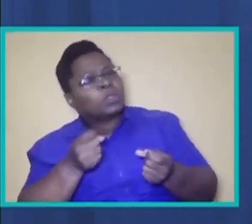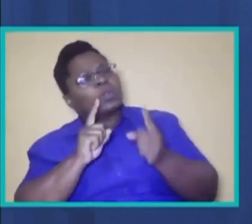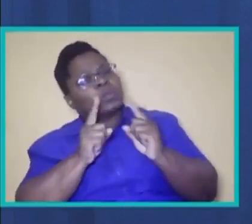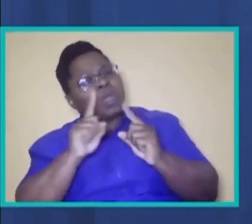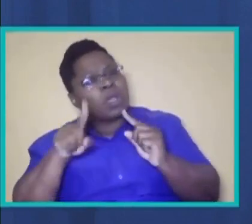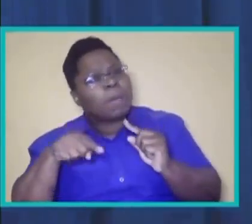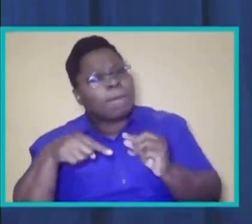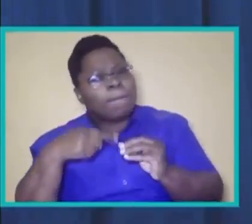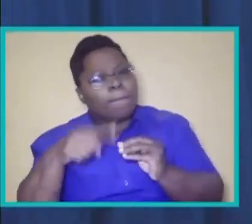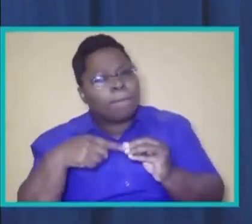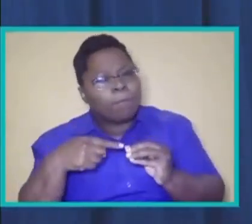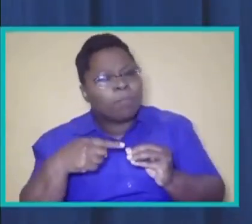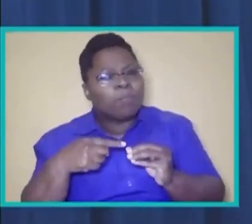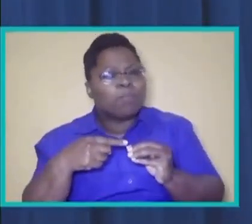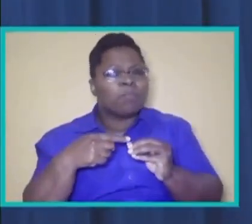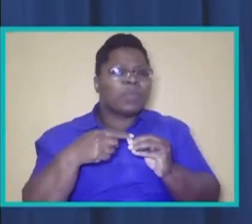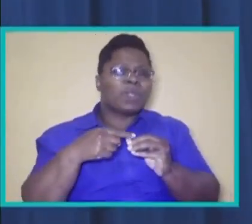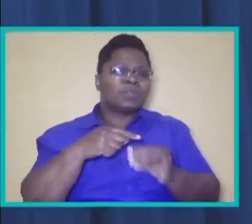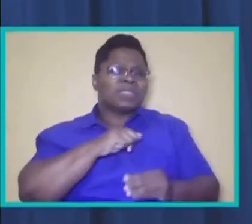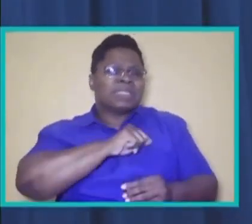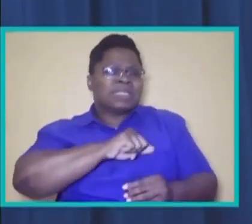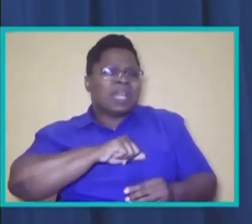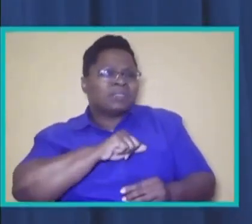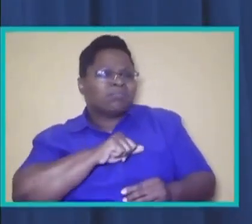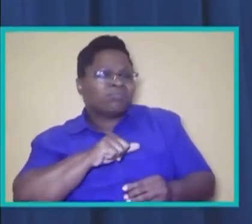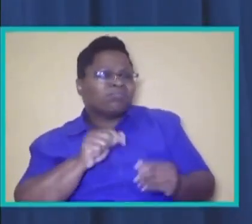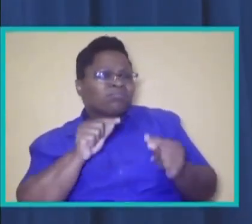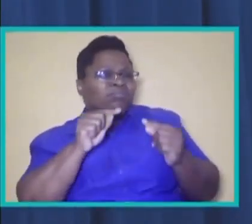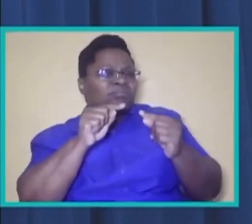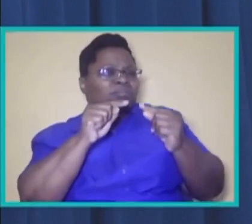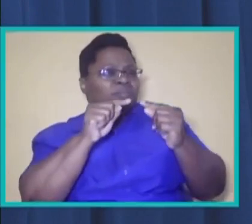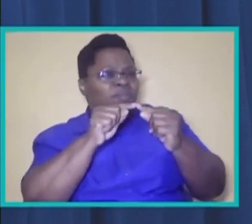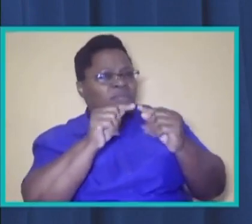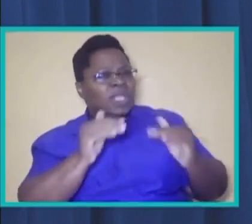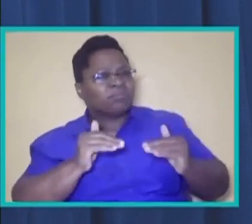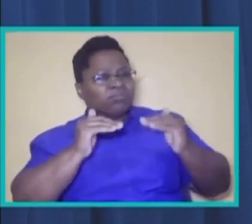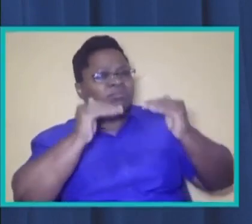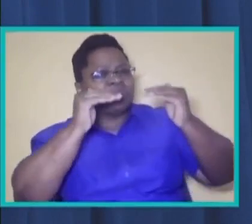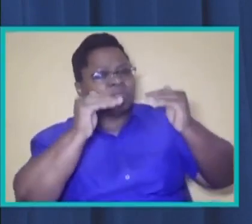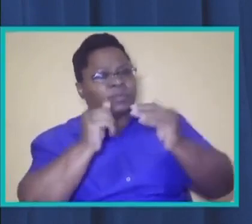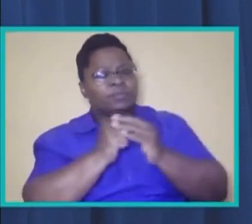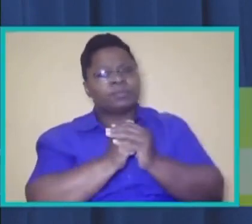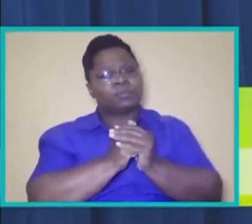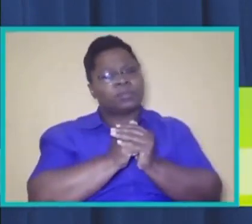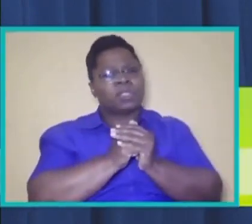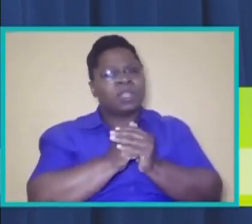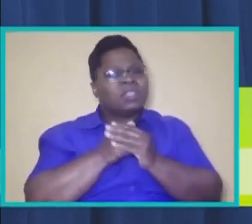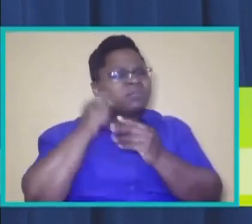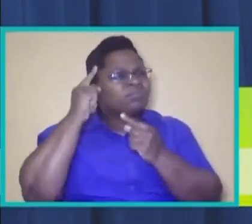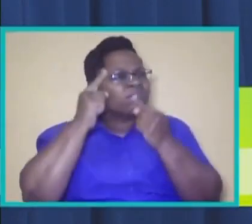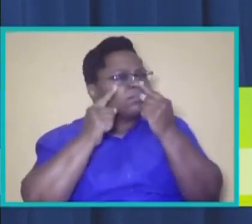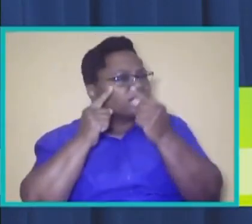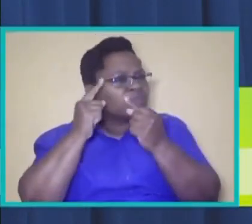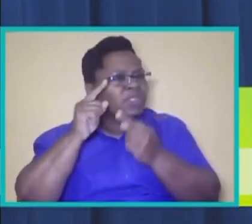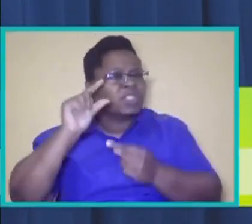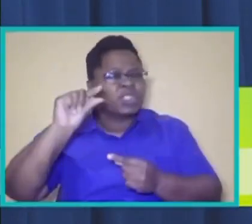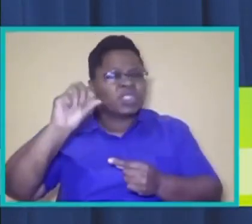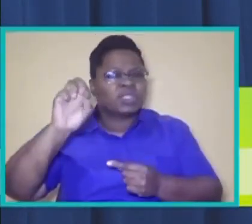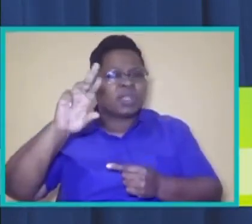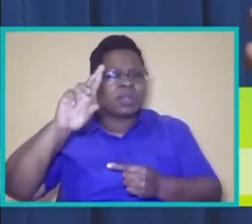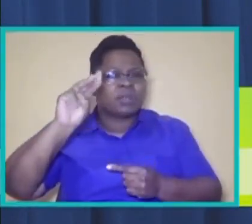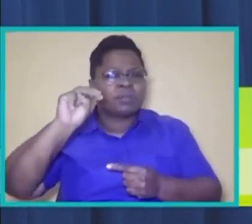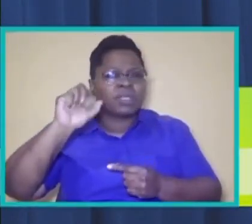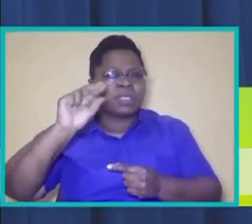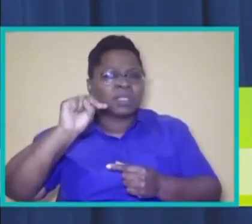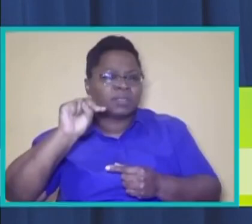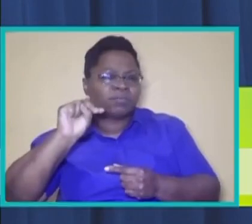You know, as you read the statement, I was thinking about the German system, where the movement